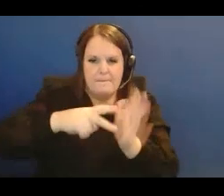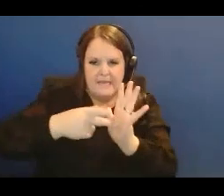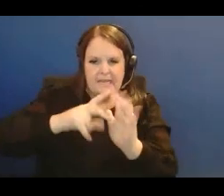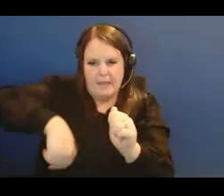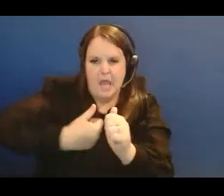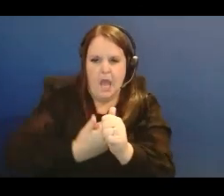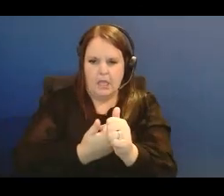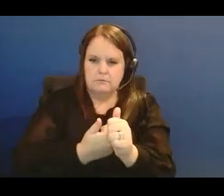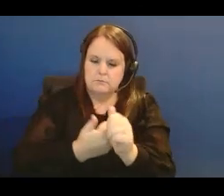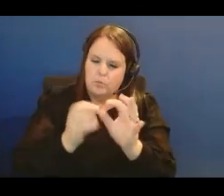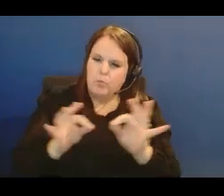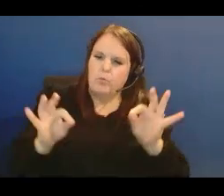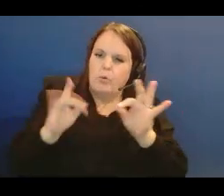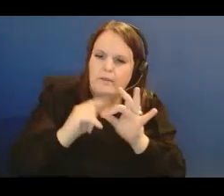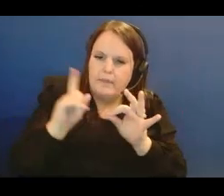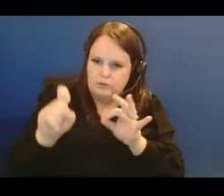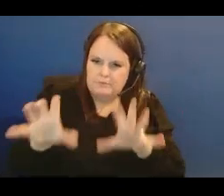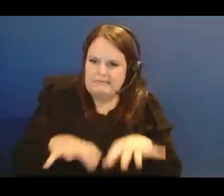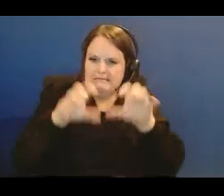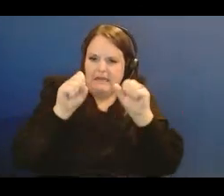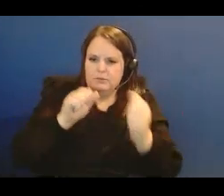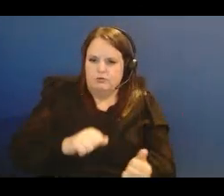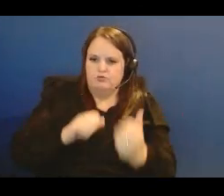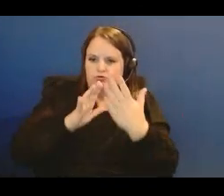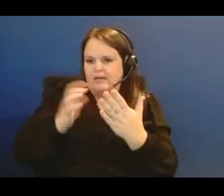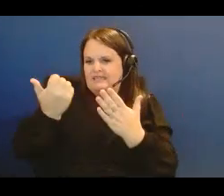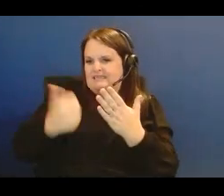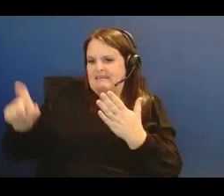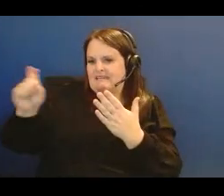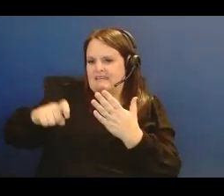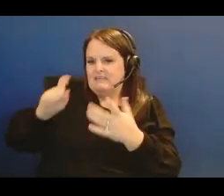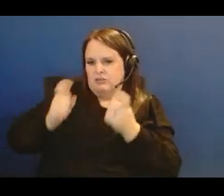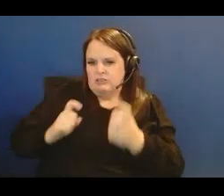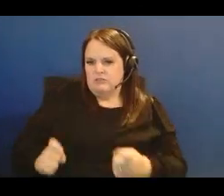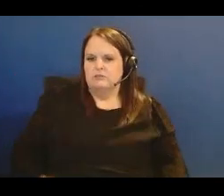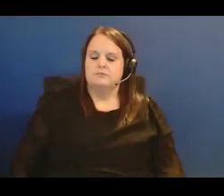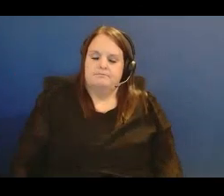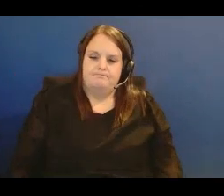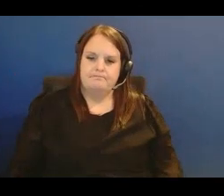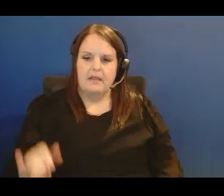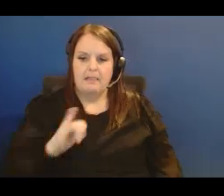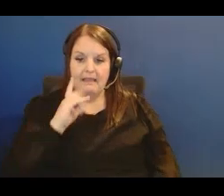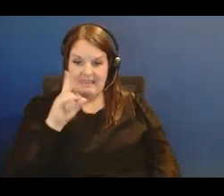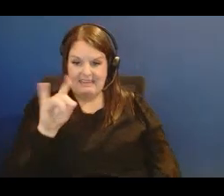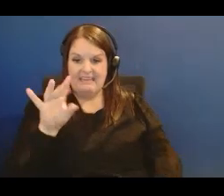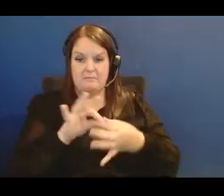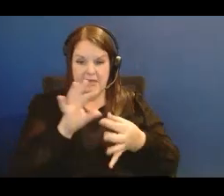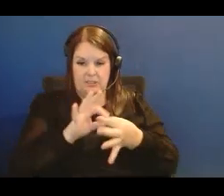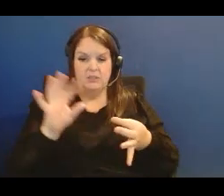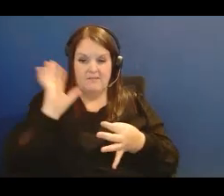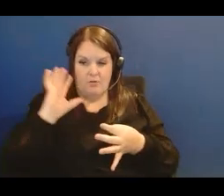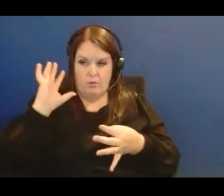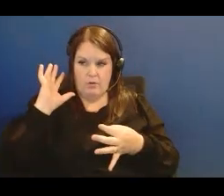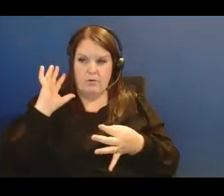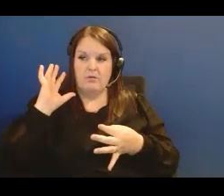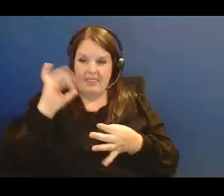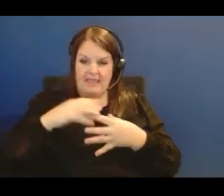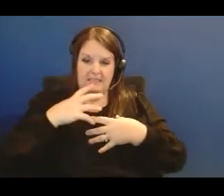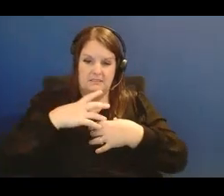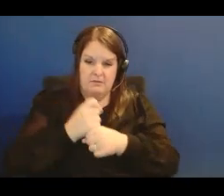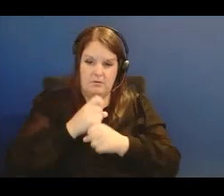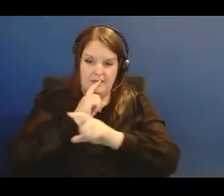should be adopted to address any needed changes. So as I said, Mr. Chair and advisors, that summarizes